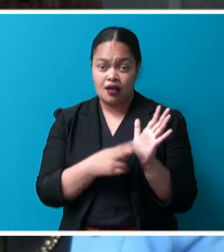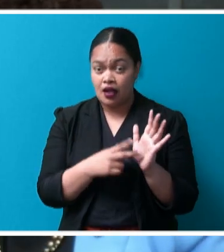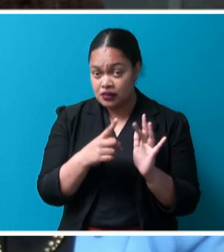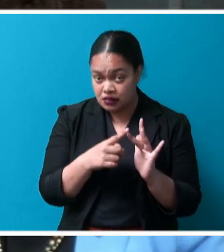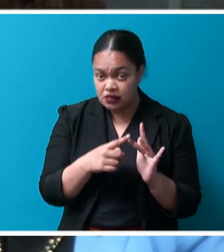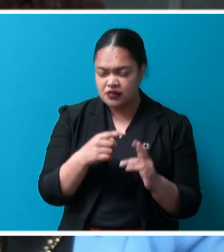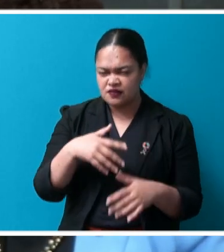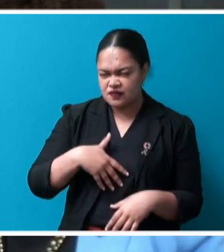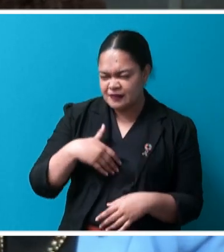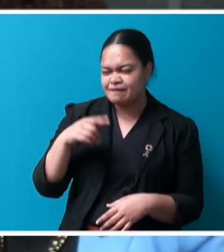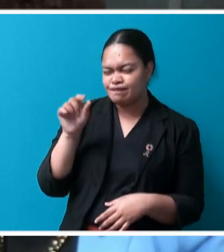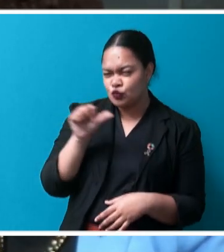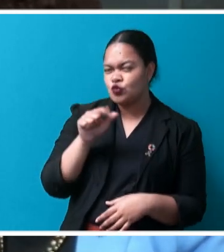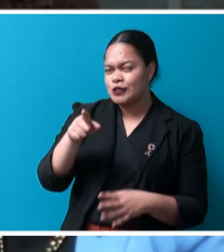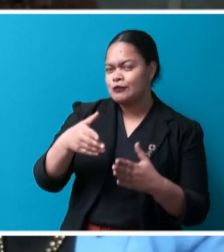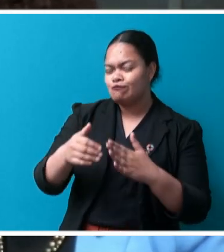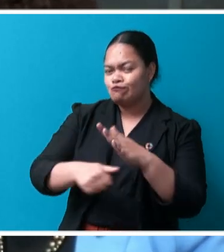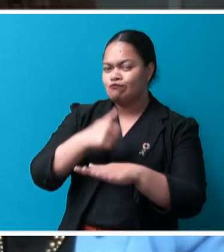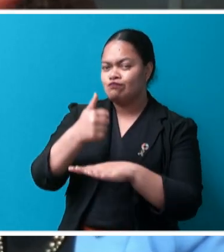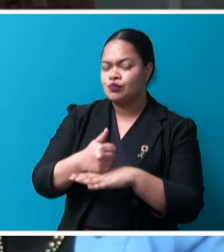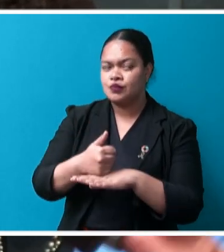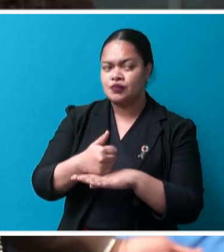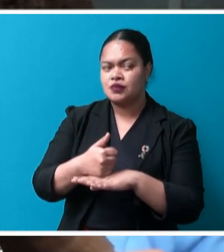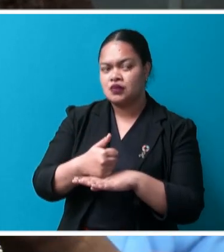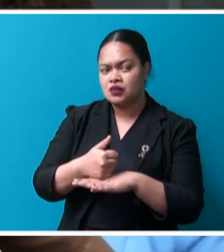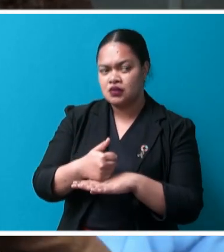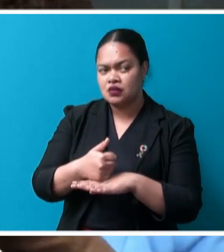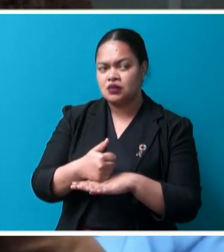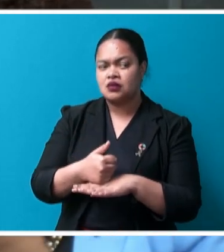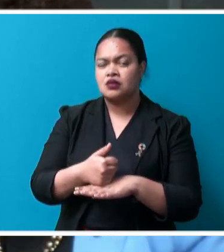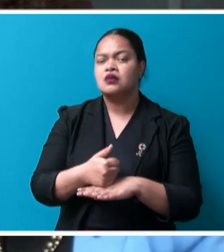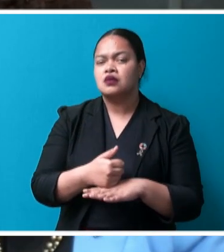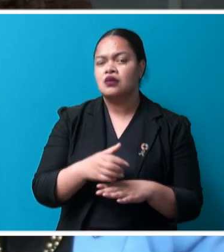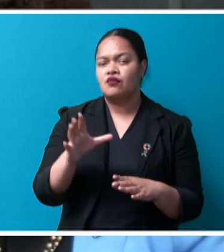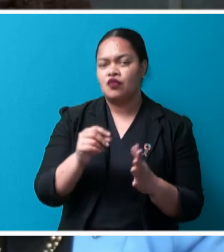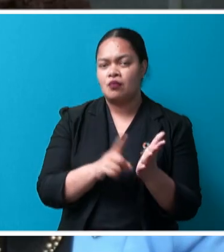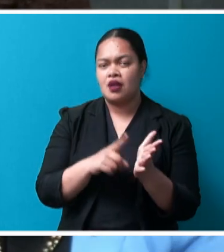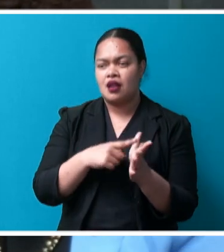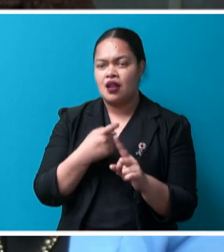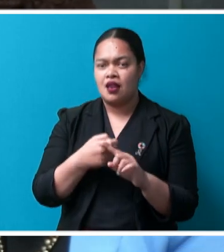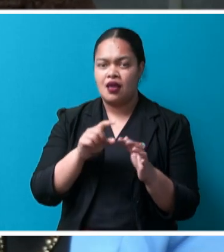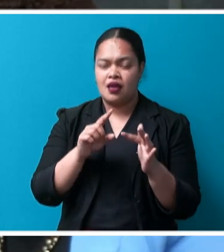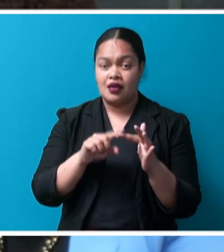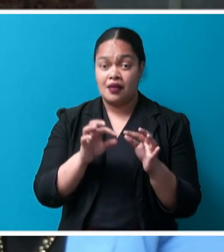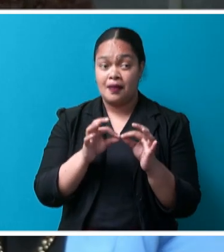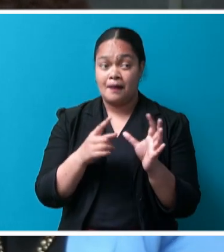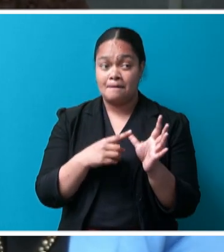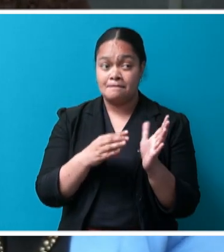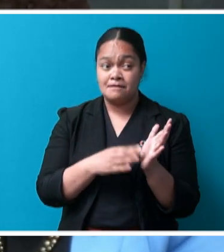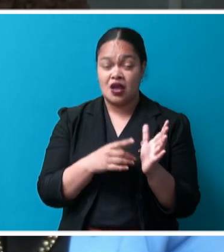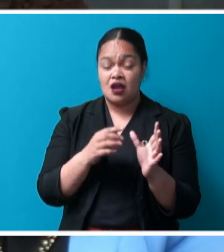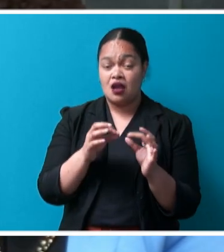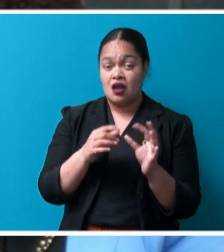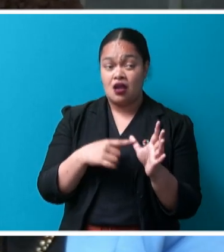another nursing station to cover between the health center and Lakemba, because in between the Sangani area there is